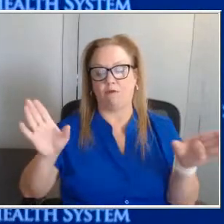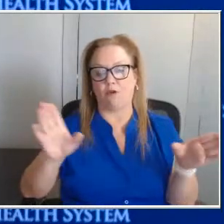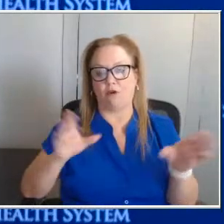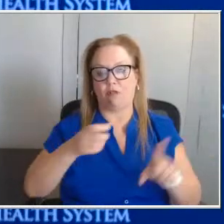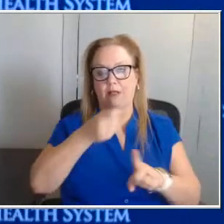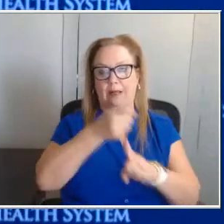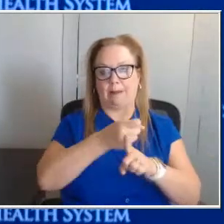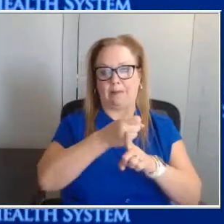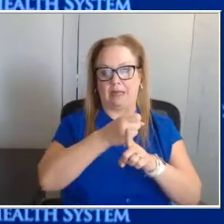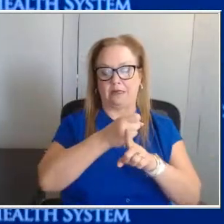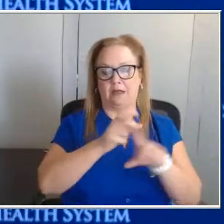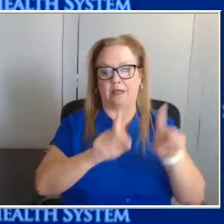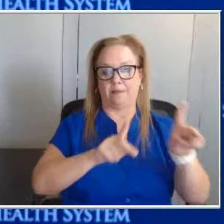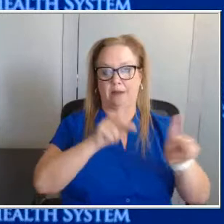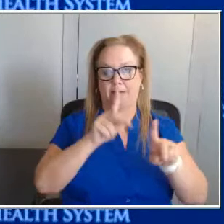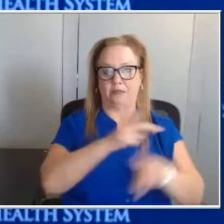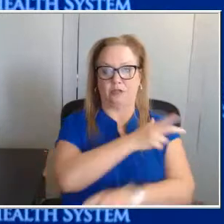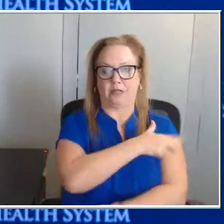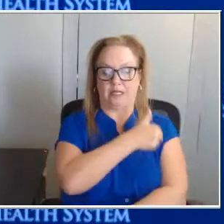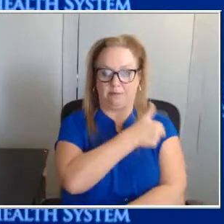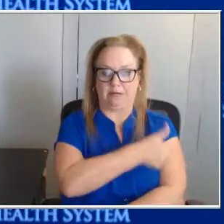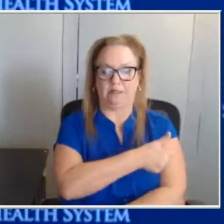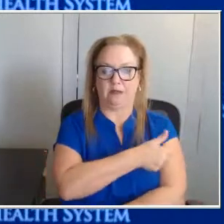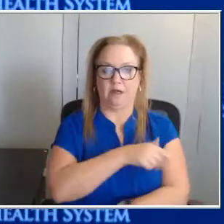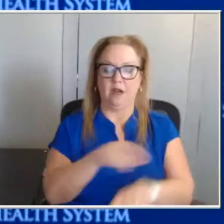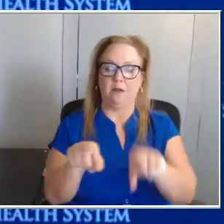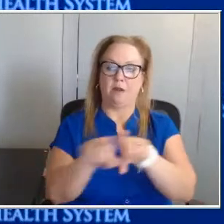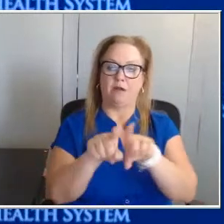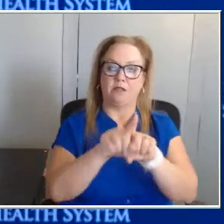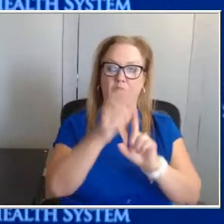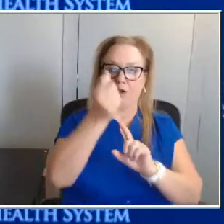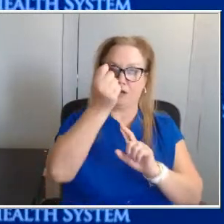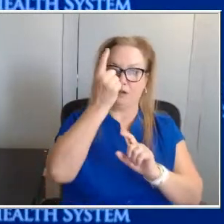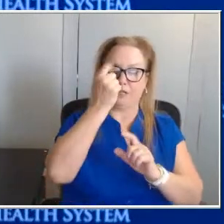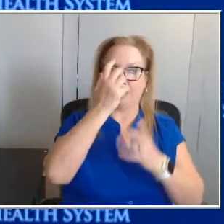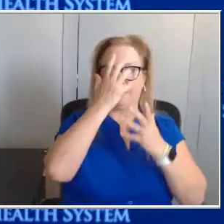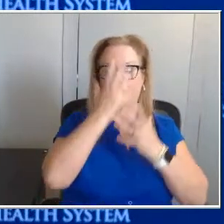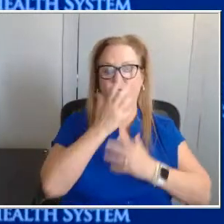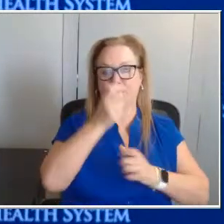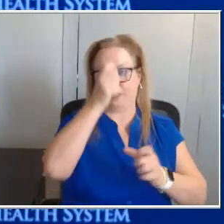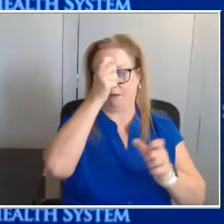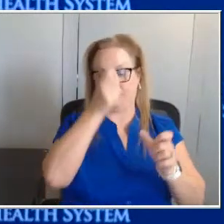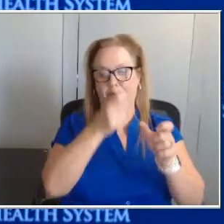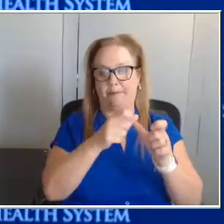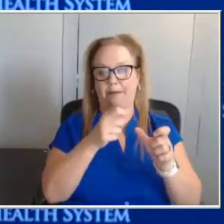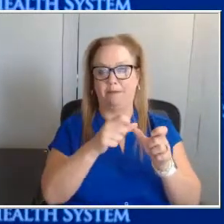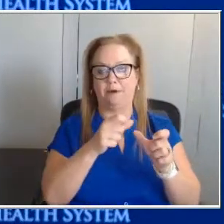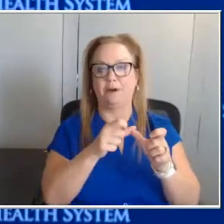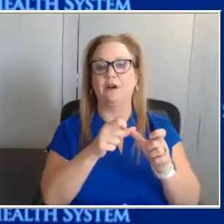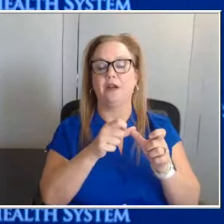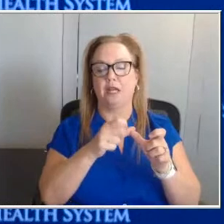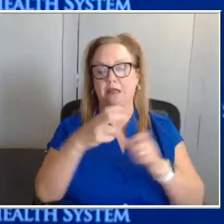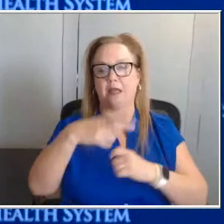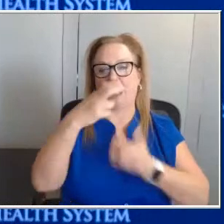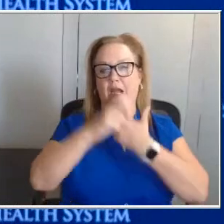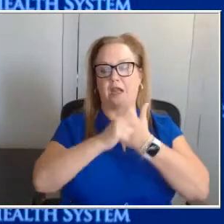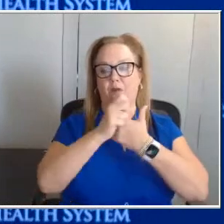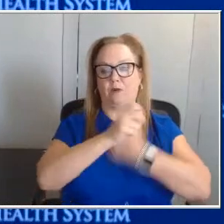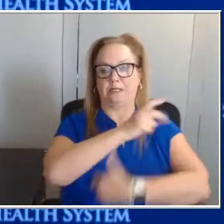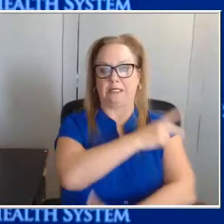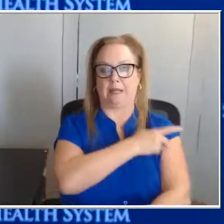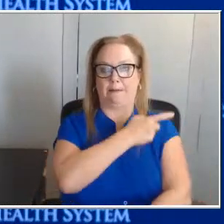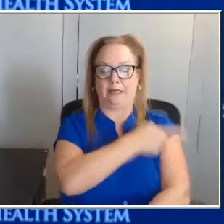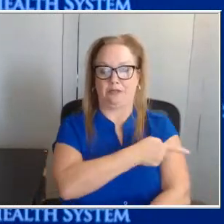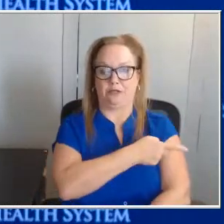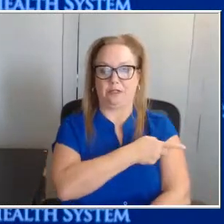on the population and hospitalization, but also understanding and unfortunately remembering all those highest risk patients, but even those that were